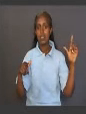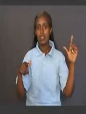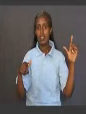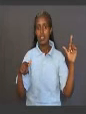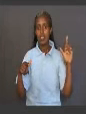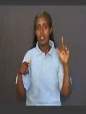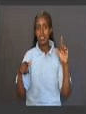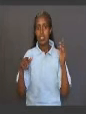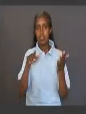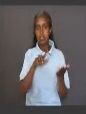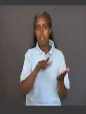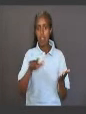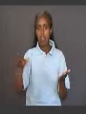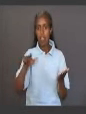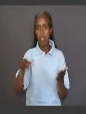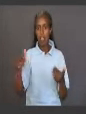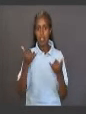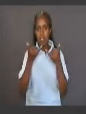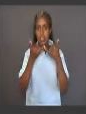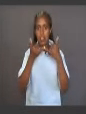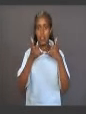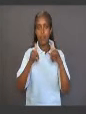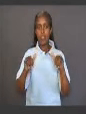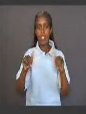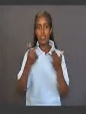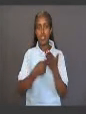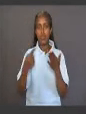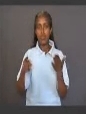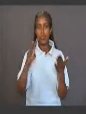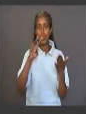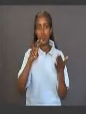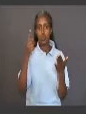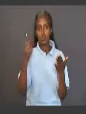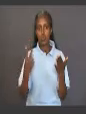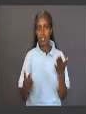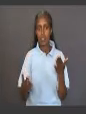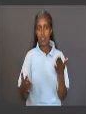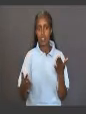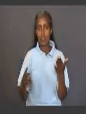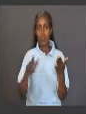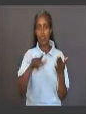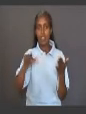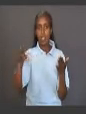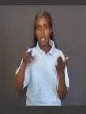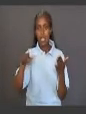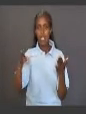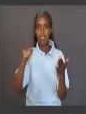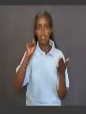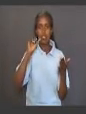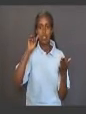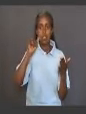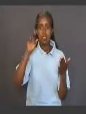The line that divides those two halves is the line of